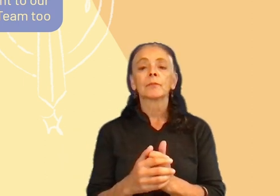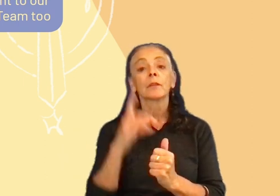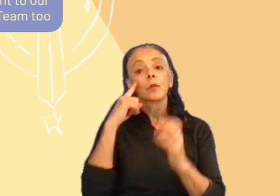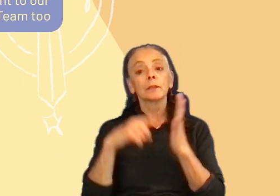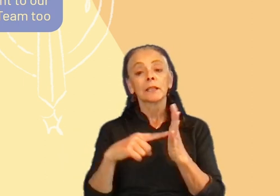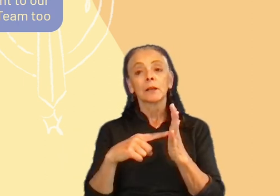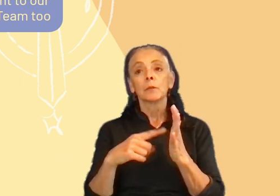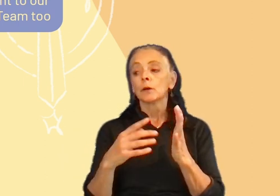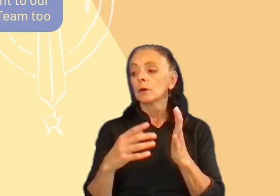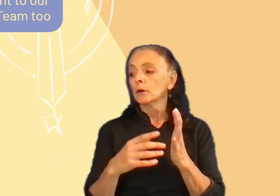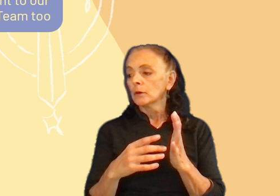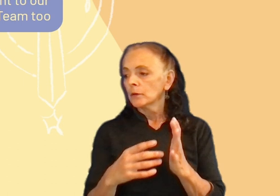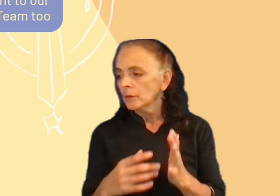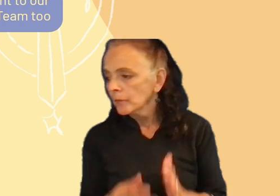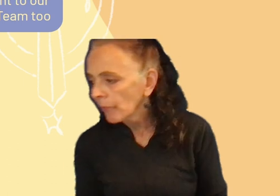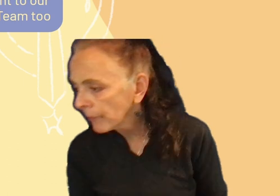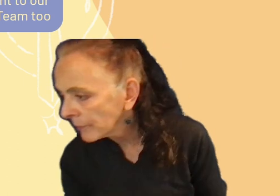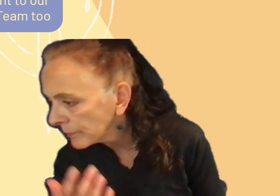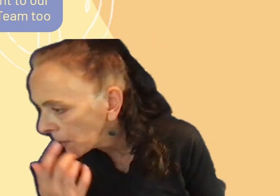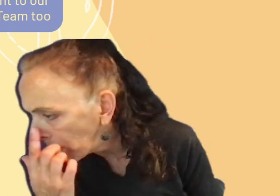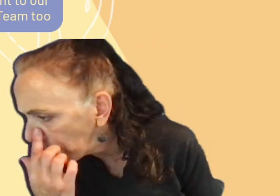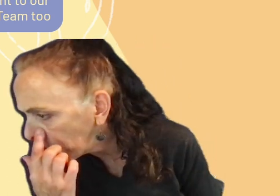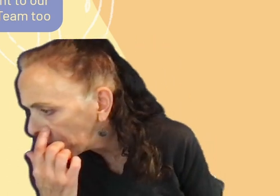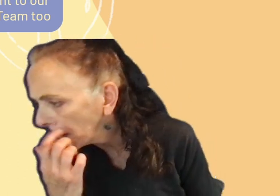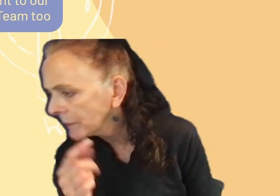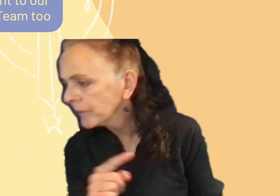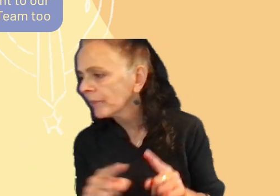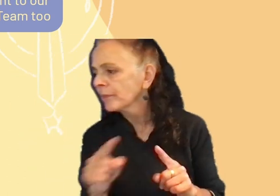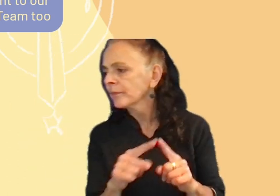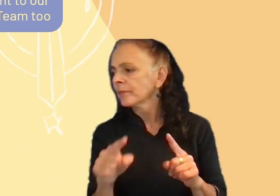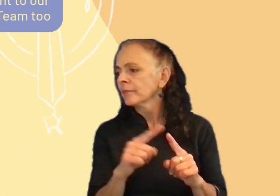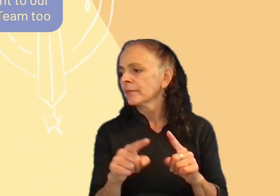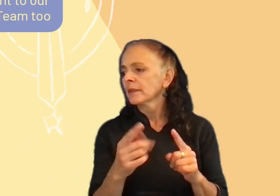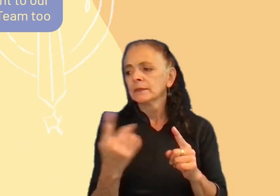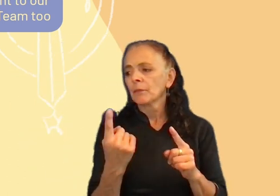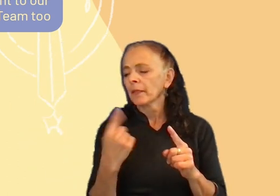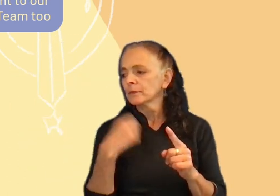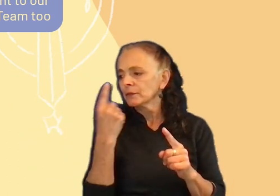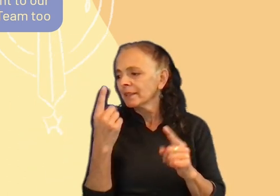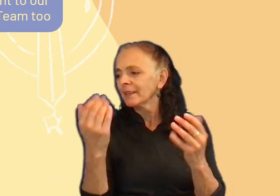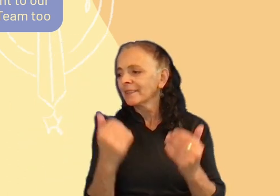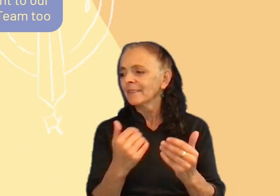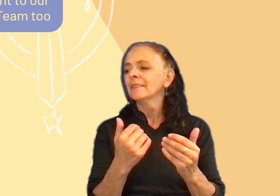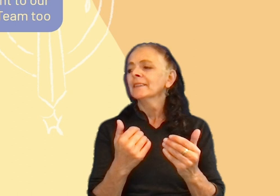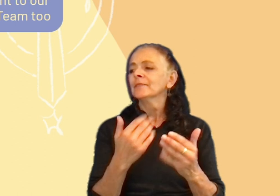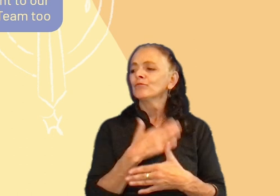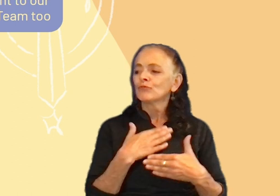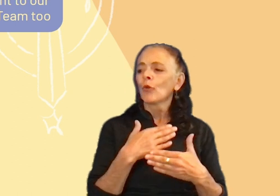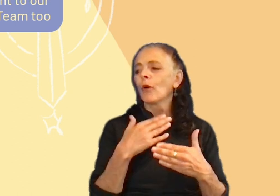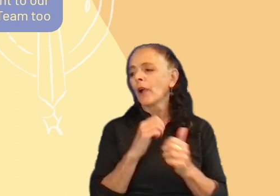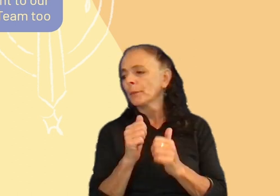friendliness shot uh the winning is important but competition the result is as well uh it's a